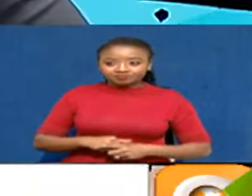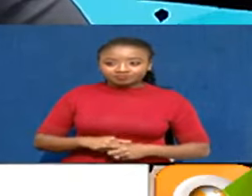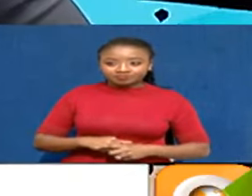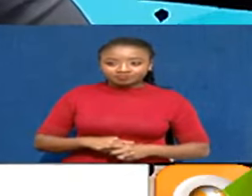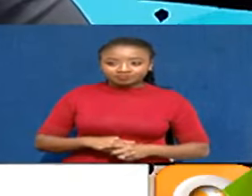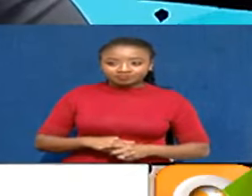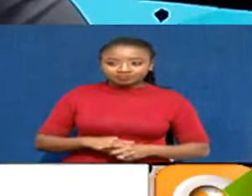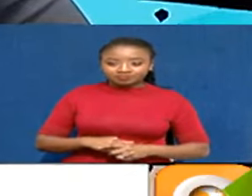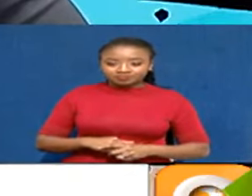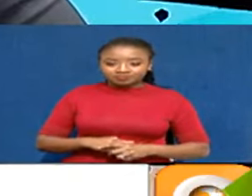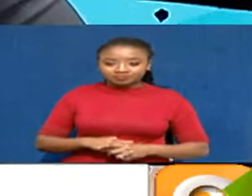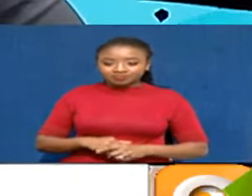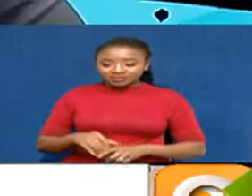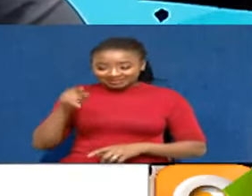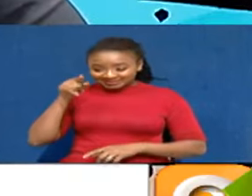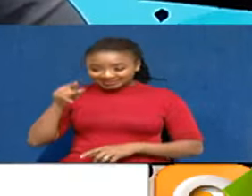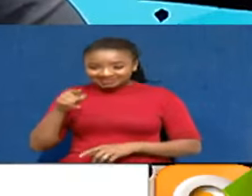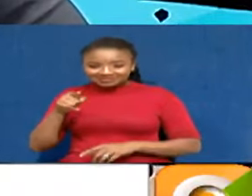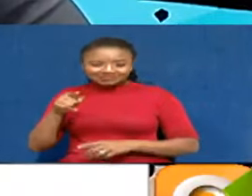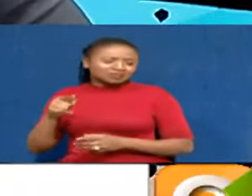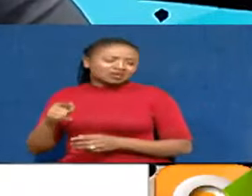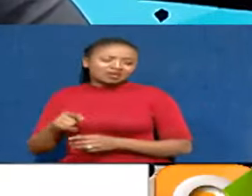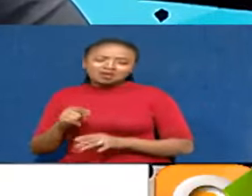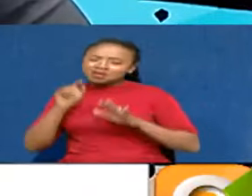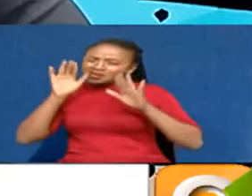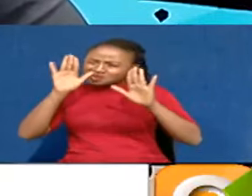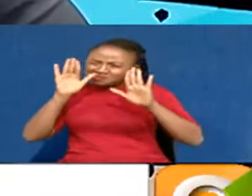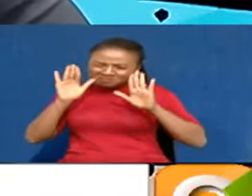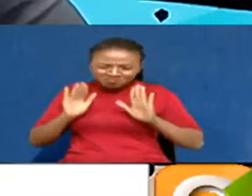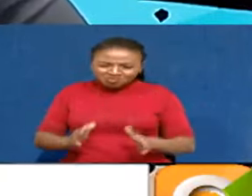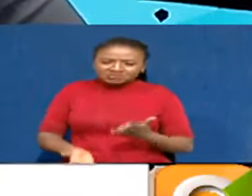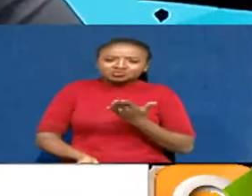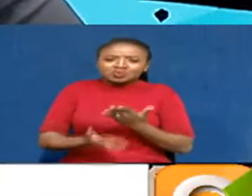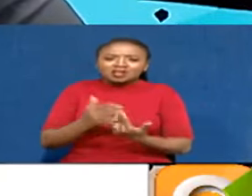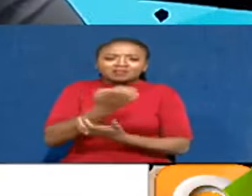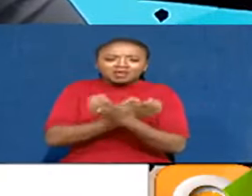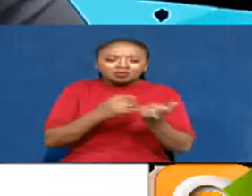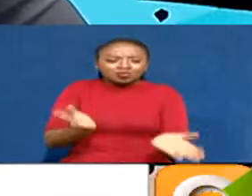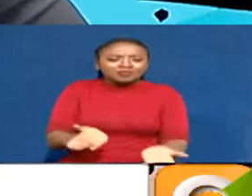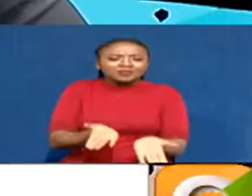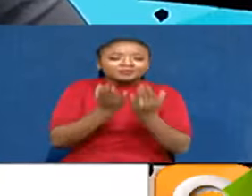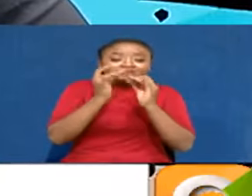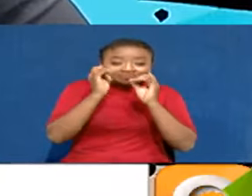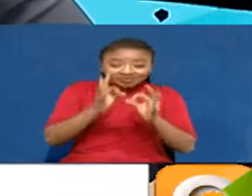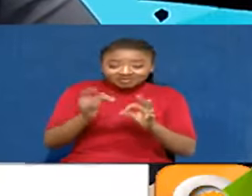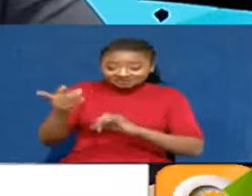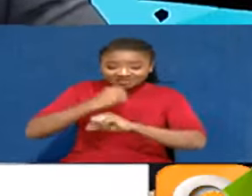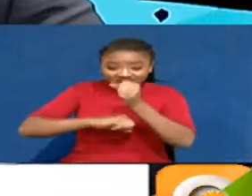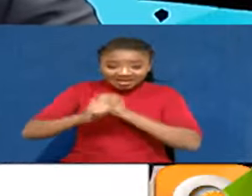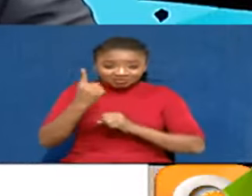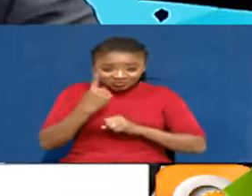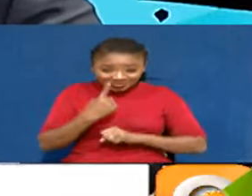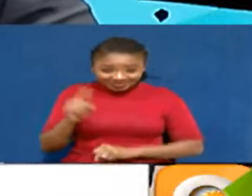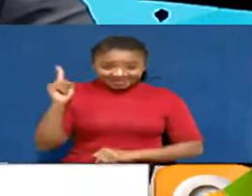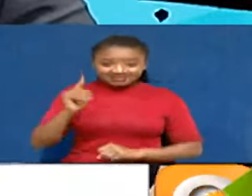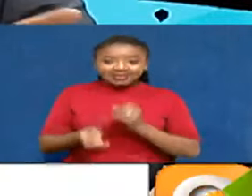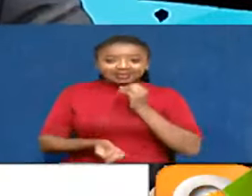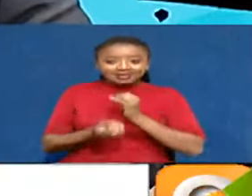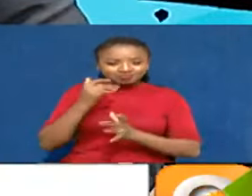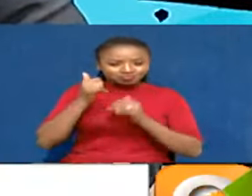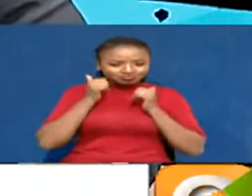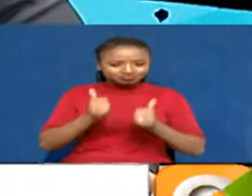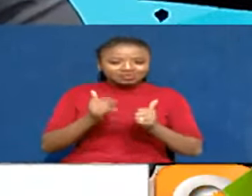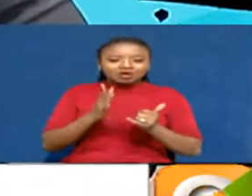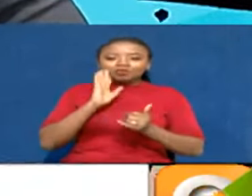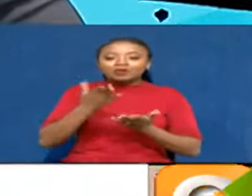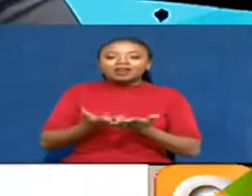a catalytic thing for the Kenyan economy. If we get this right, it is going to make the Kenyan economy